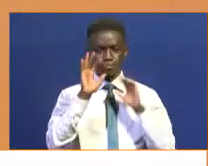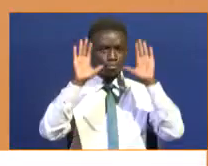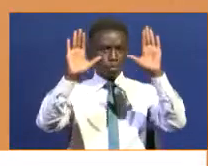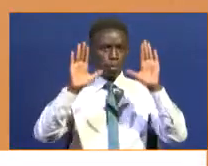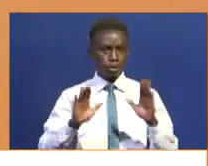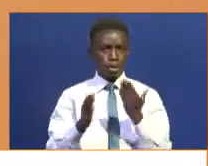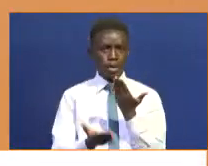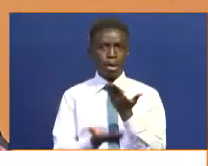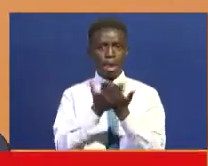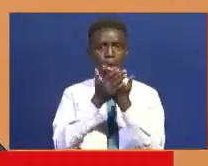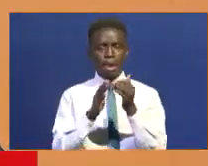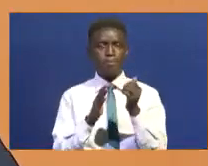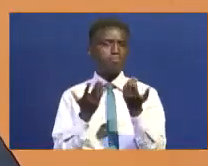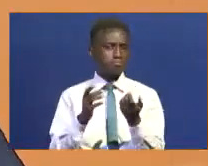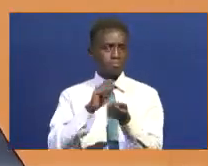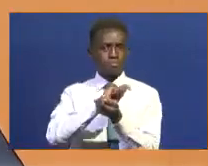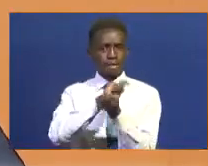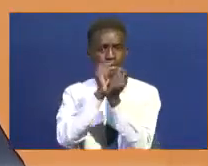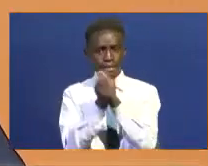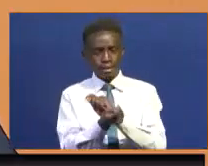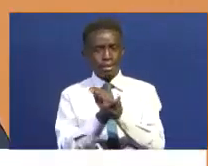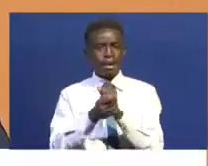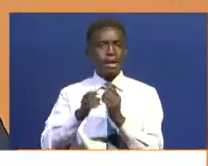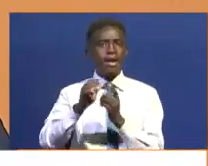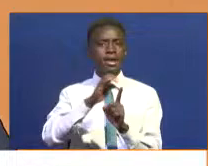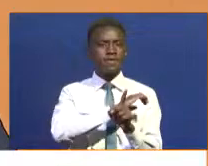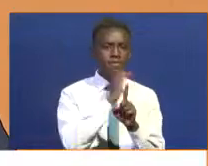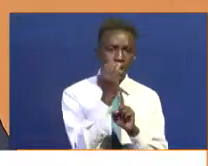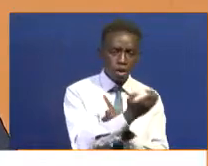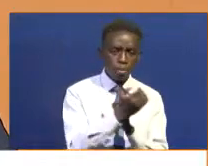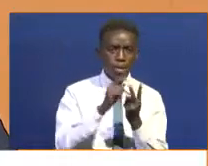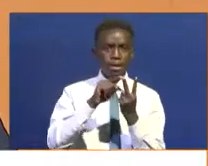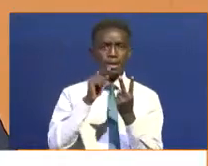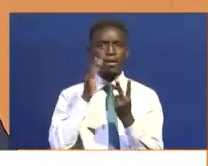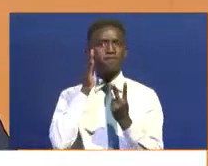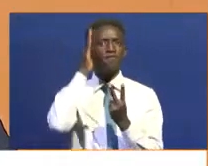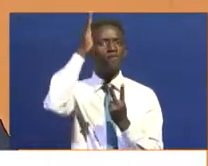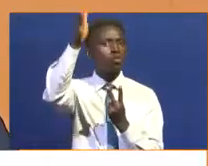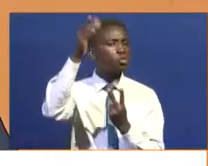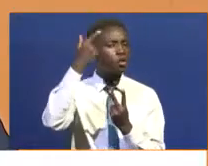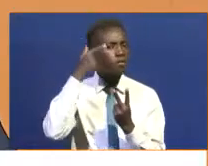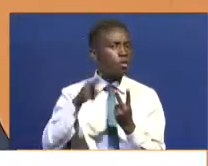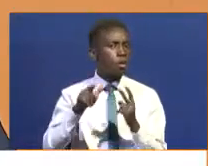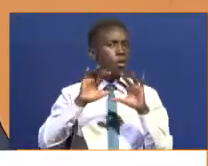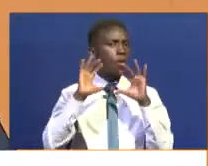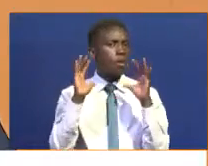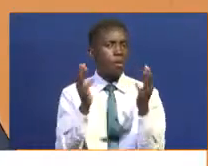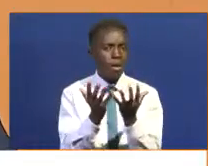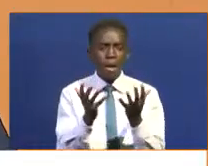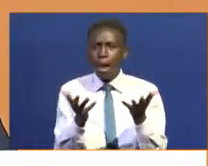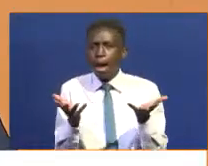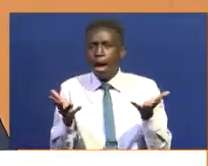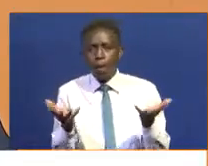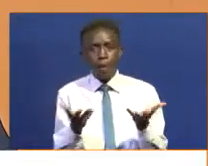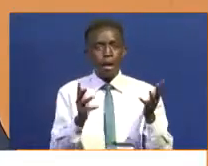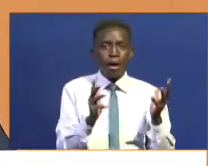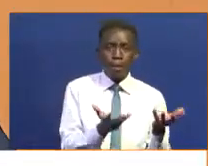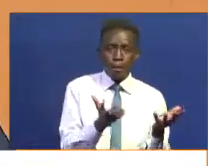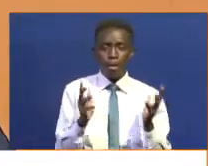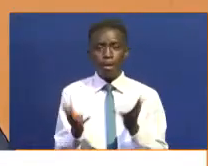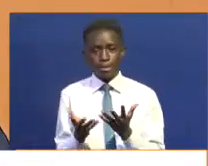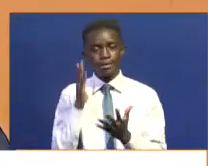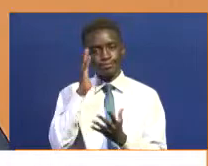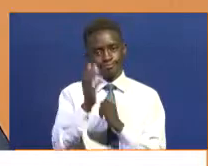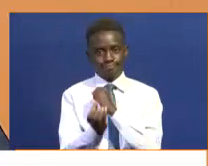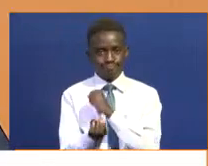of environment and the future of our world. So it's going to be a critical meeting. It has always been, of course, where,